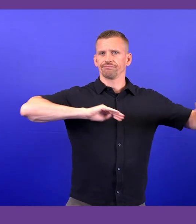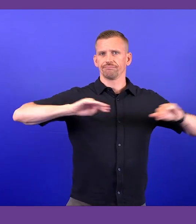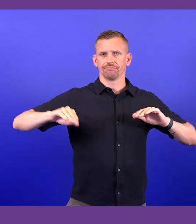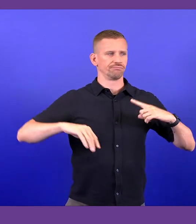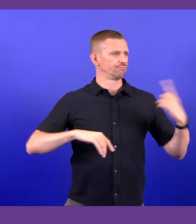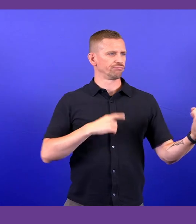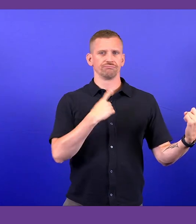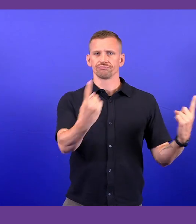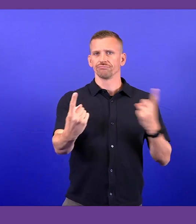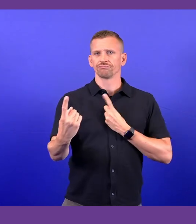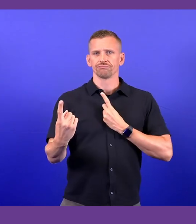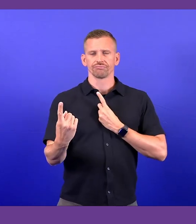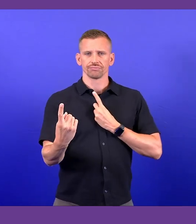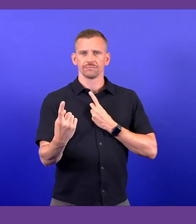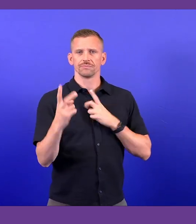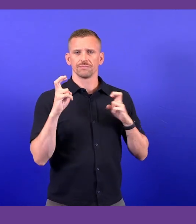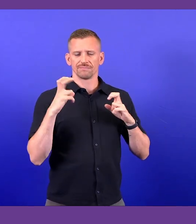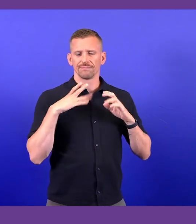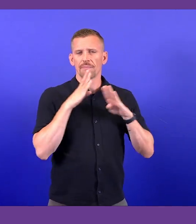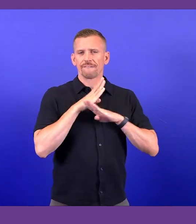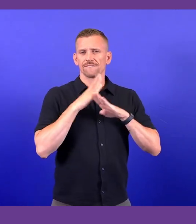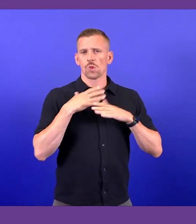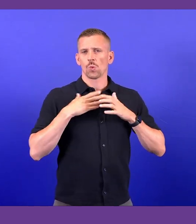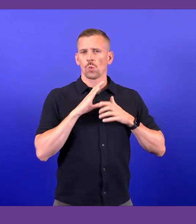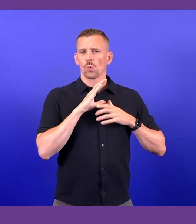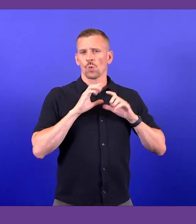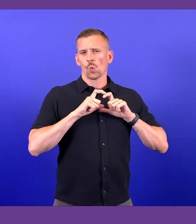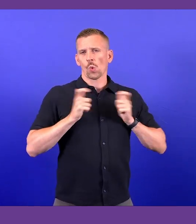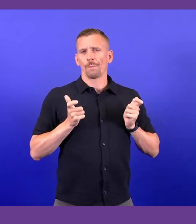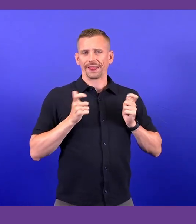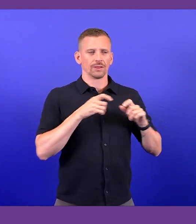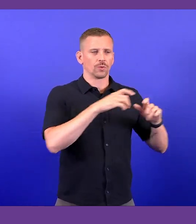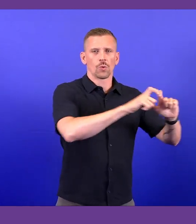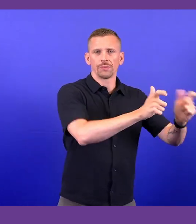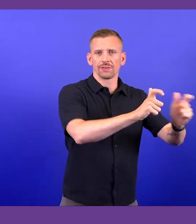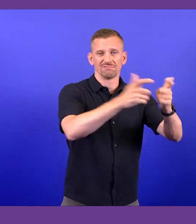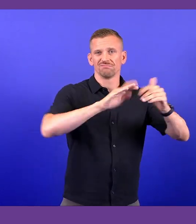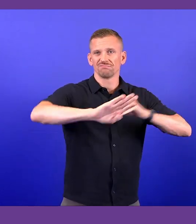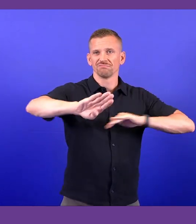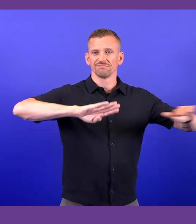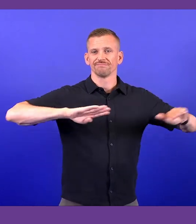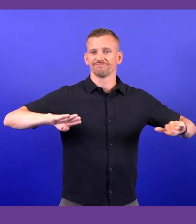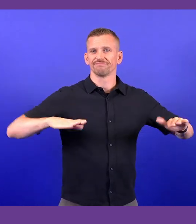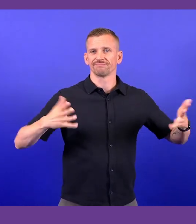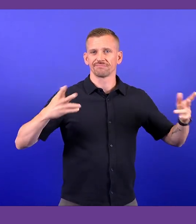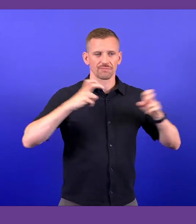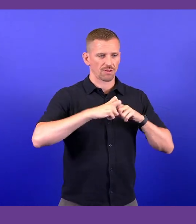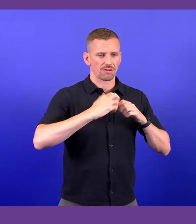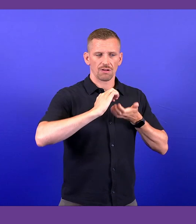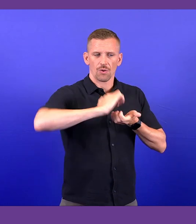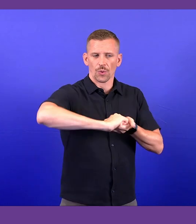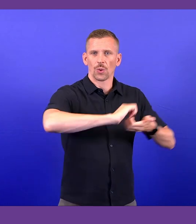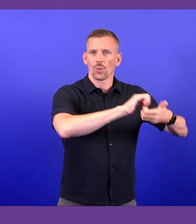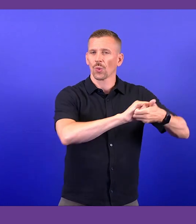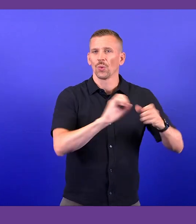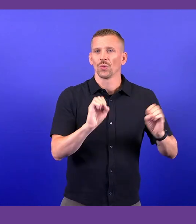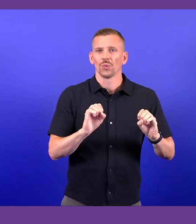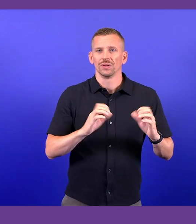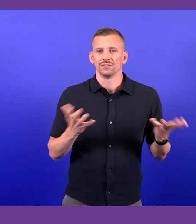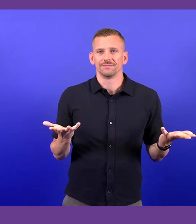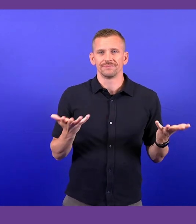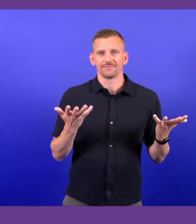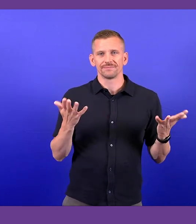ones. For the infrastructure are responsible public authorities and public infrastructure